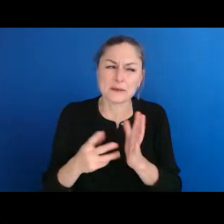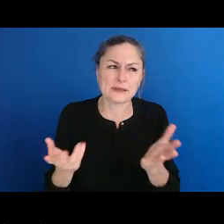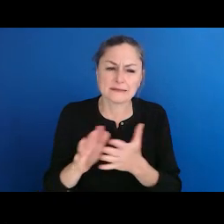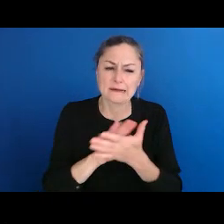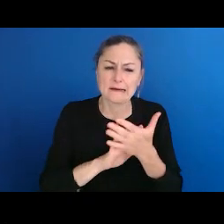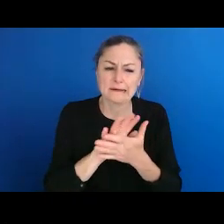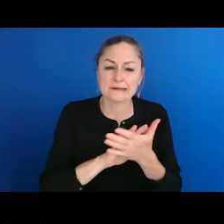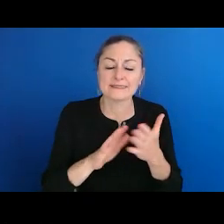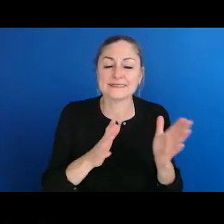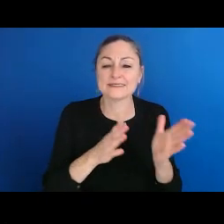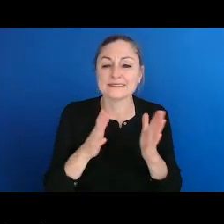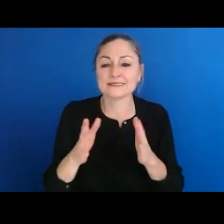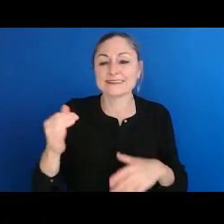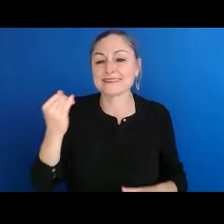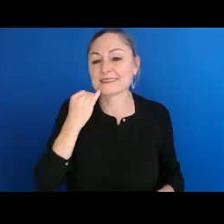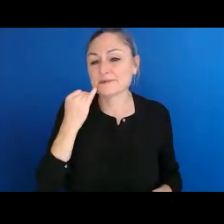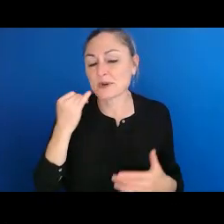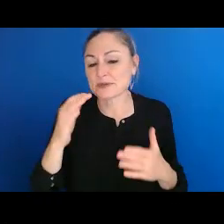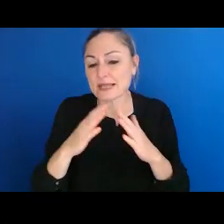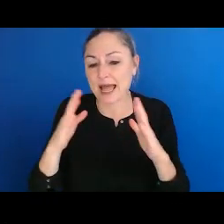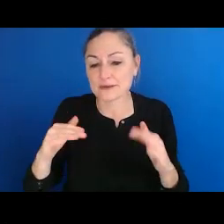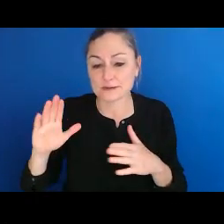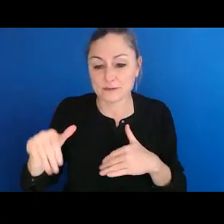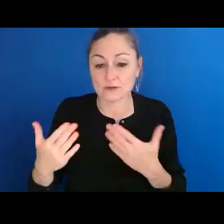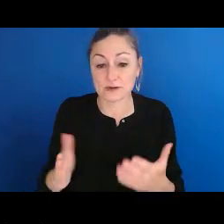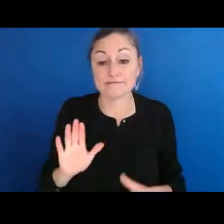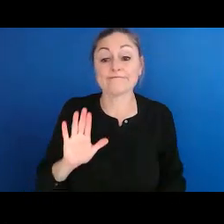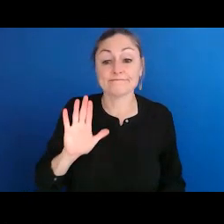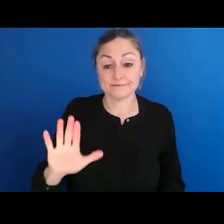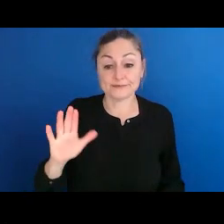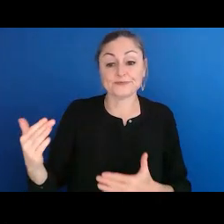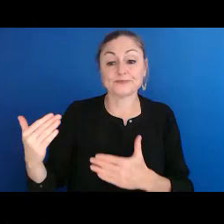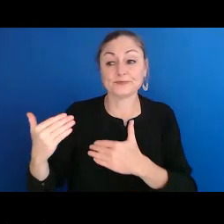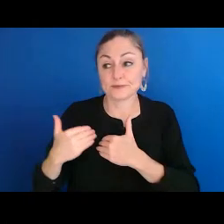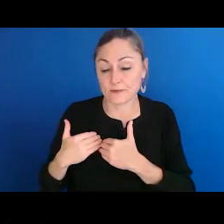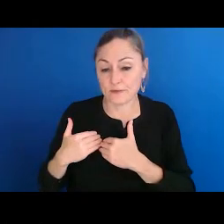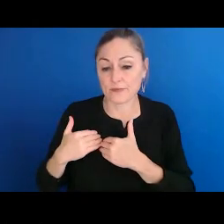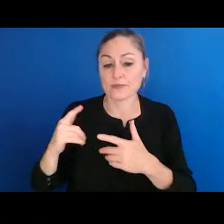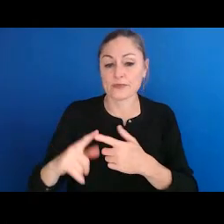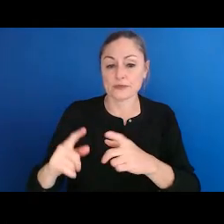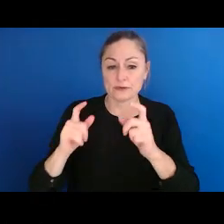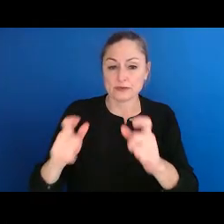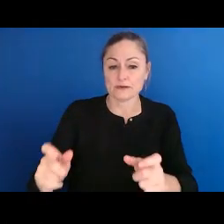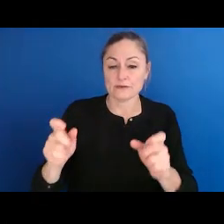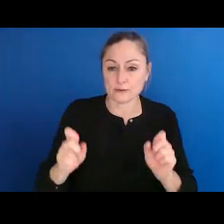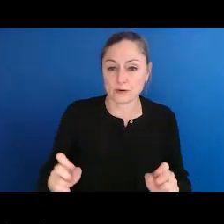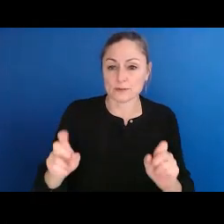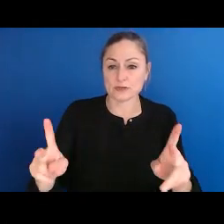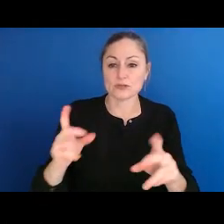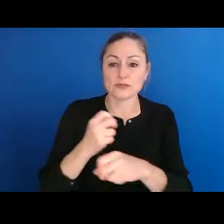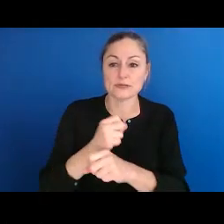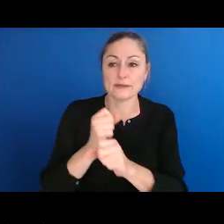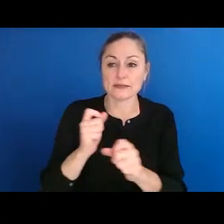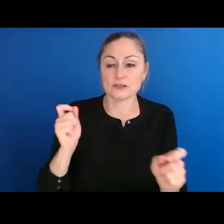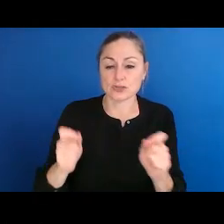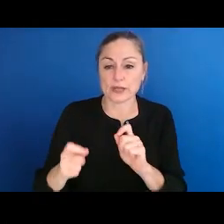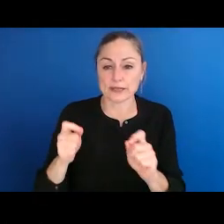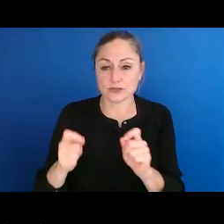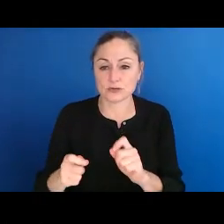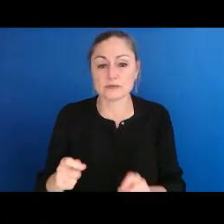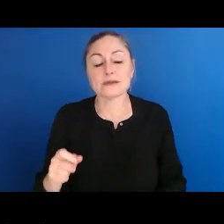way, it's the housing provider's responsibility to grant permission to make those changes, and it's